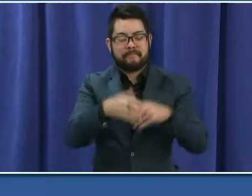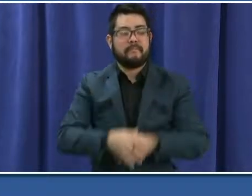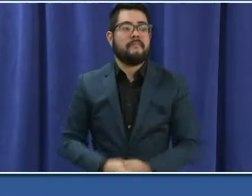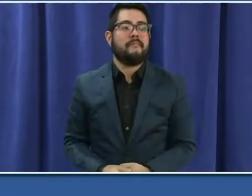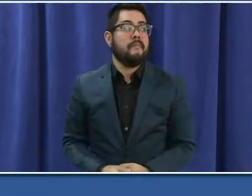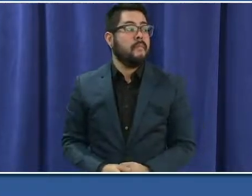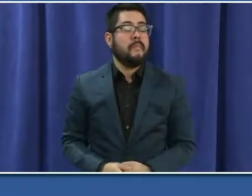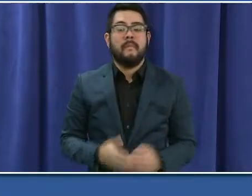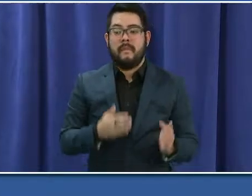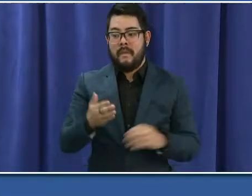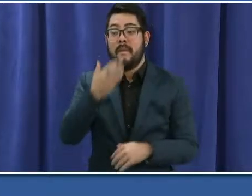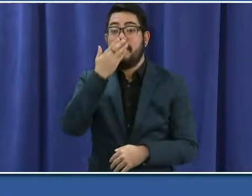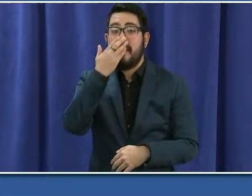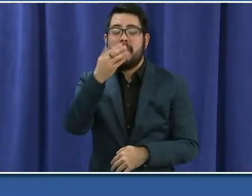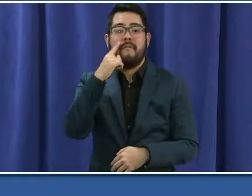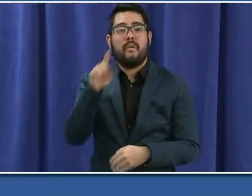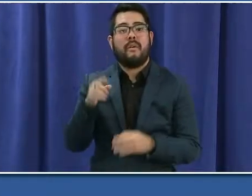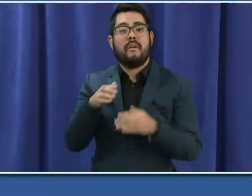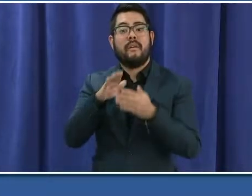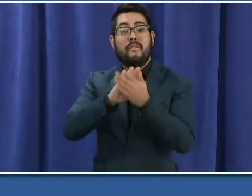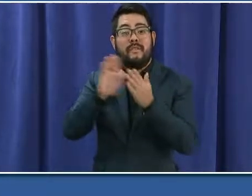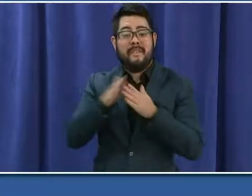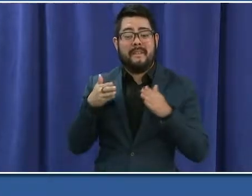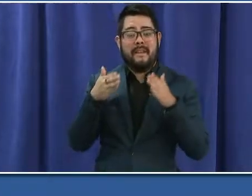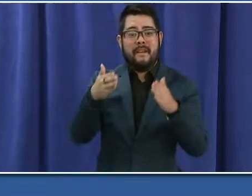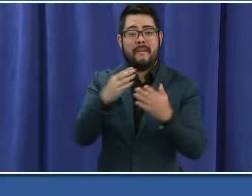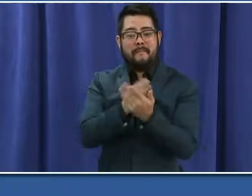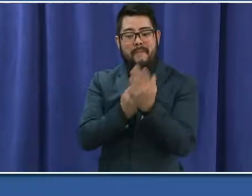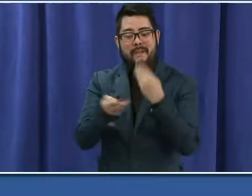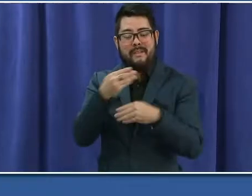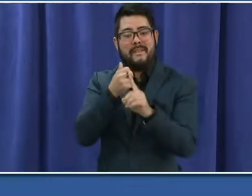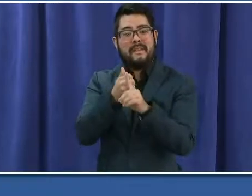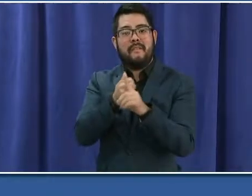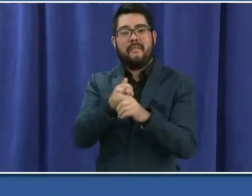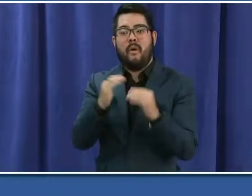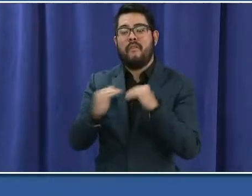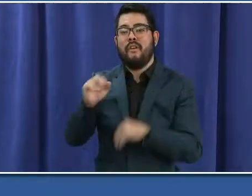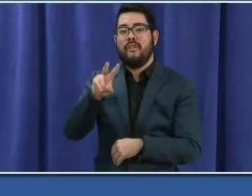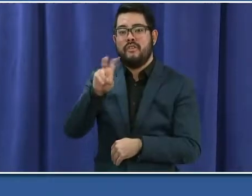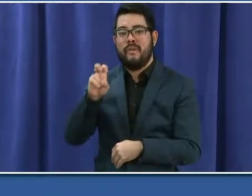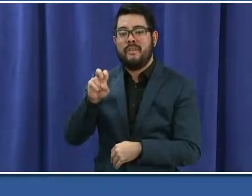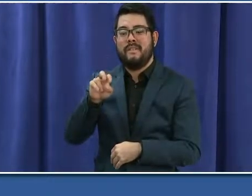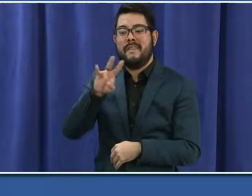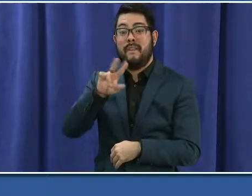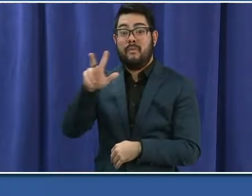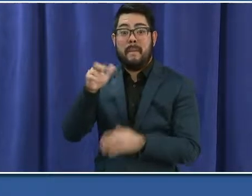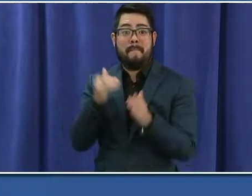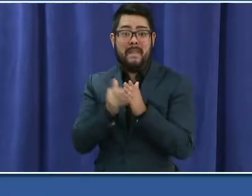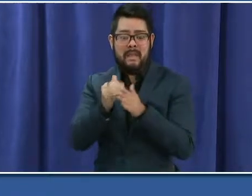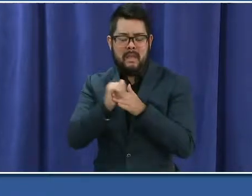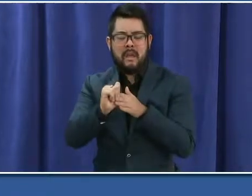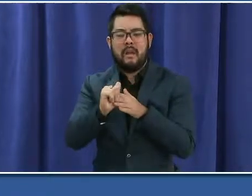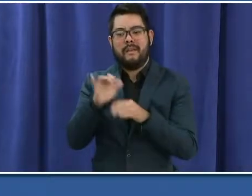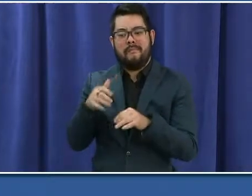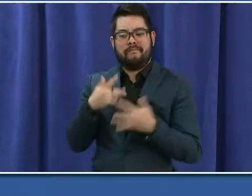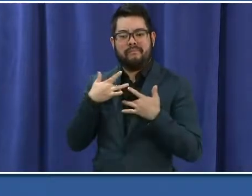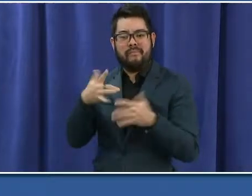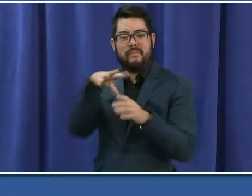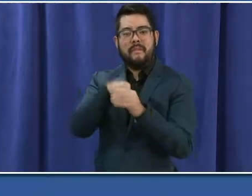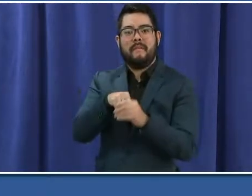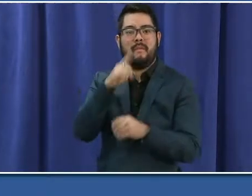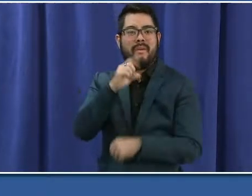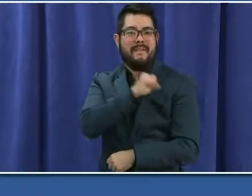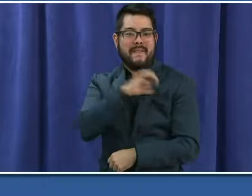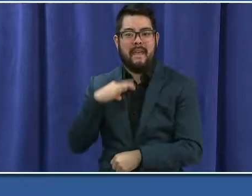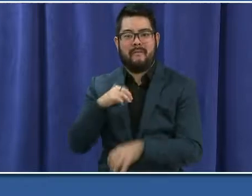The Department of Streets and Sanitation's budget in 2020 was more than $273 million, primarily comprised of personnel